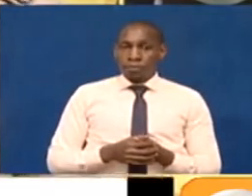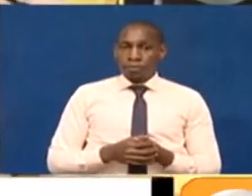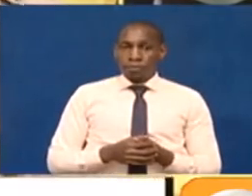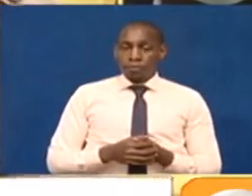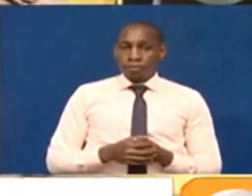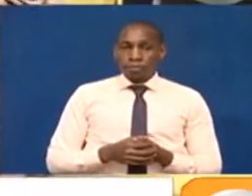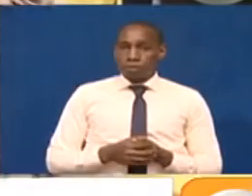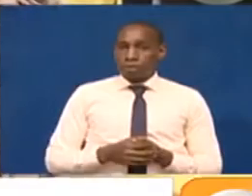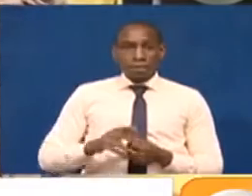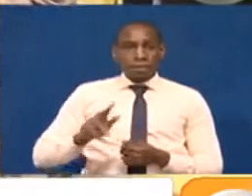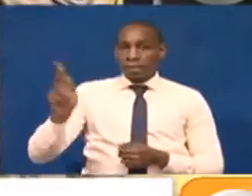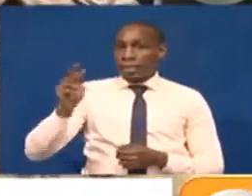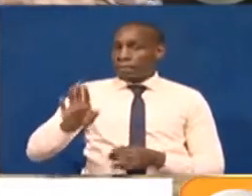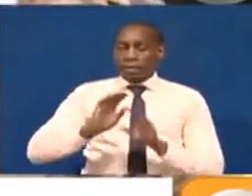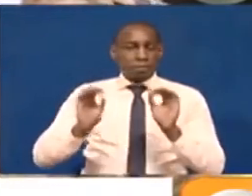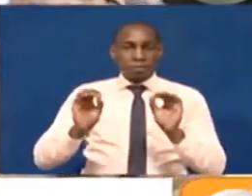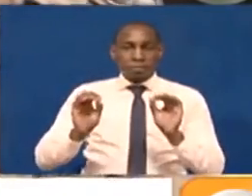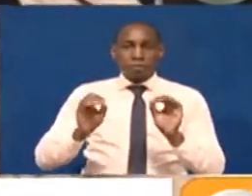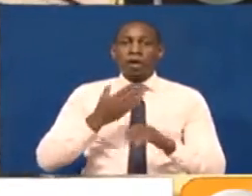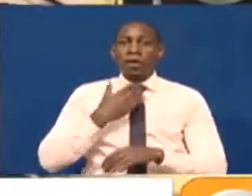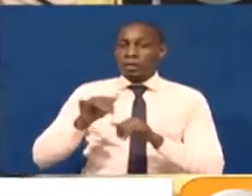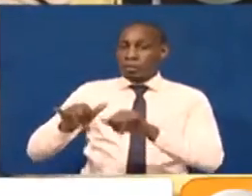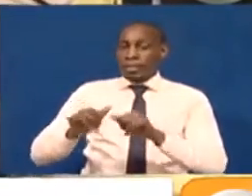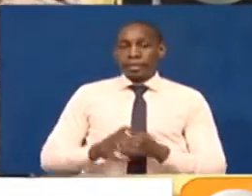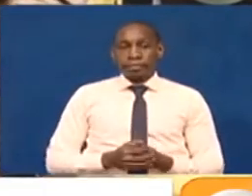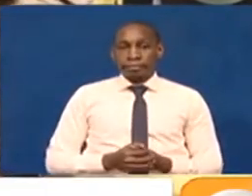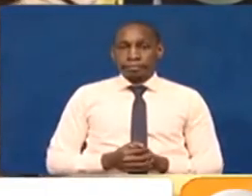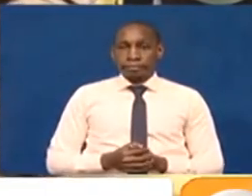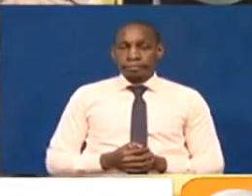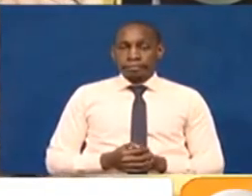This is not Kenya. We want to live.